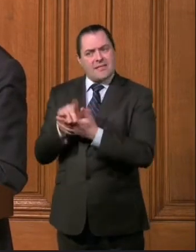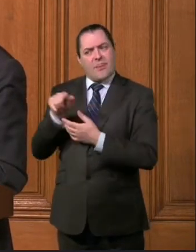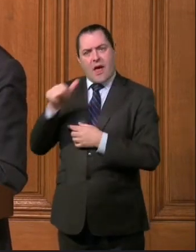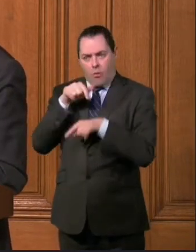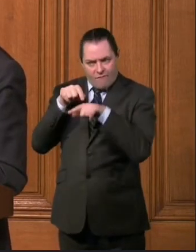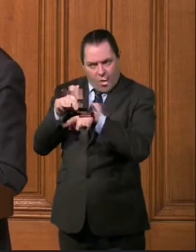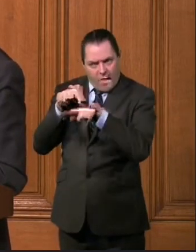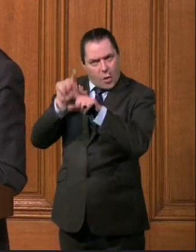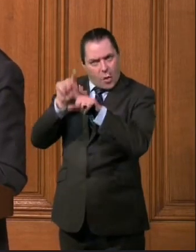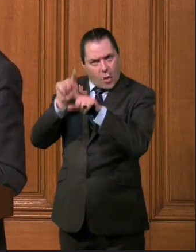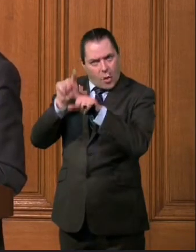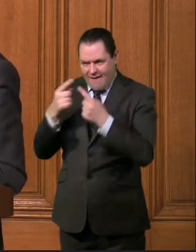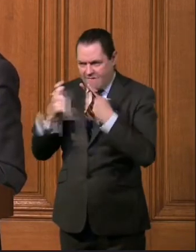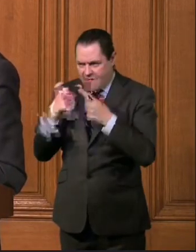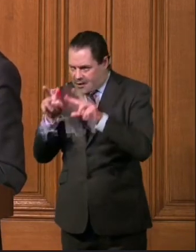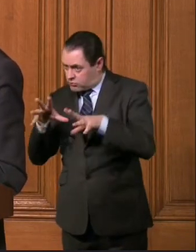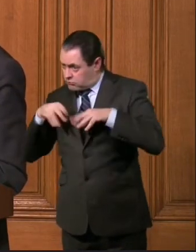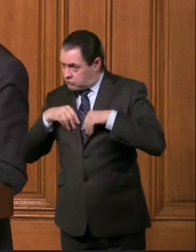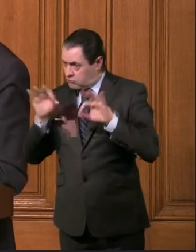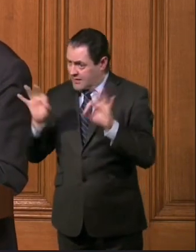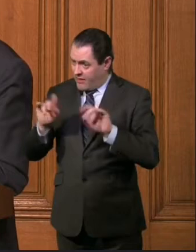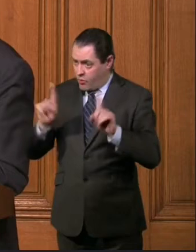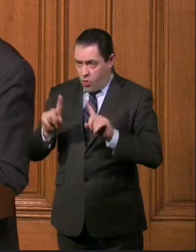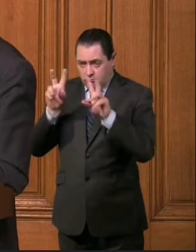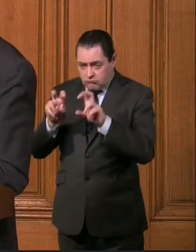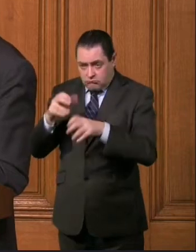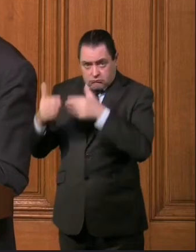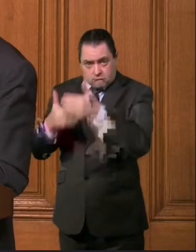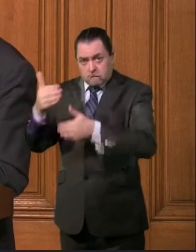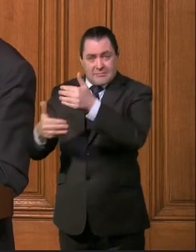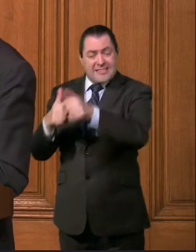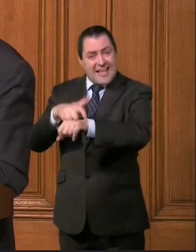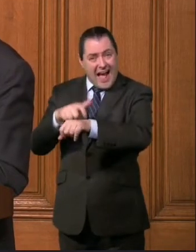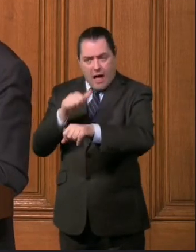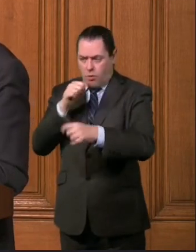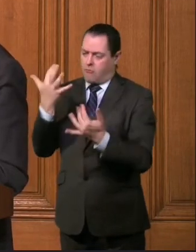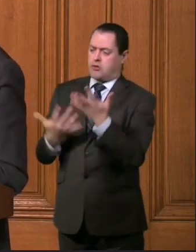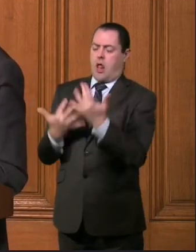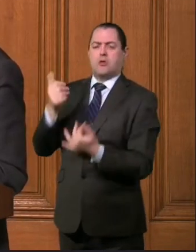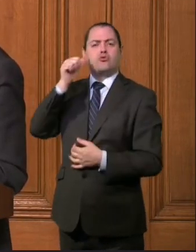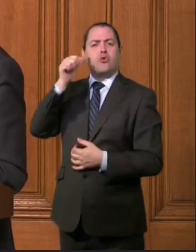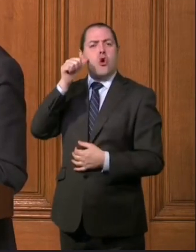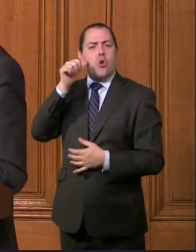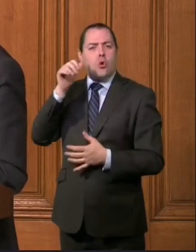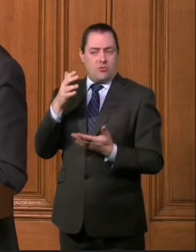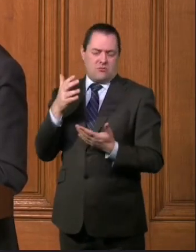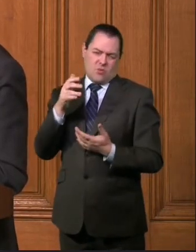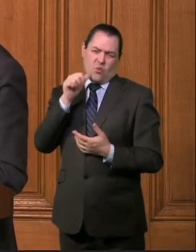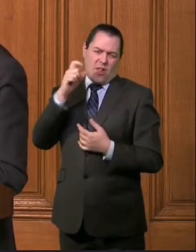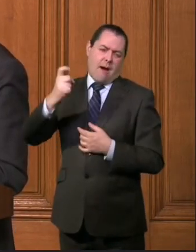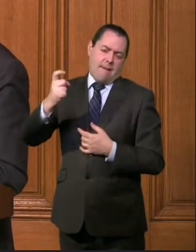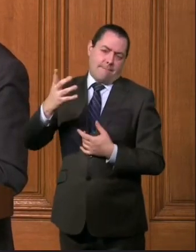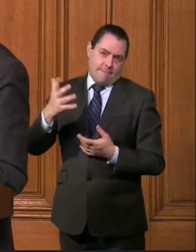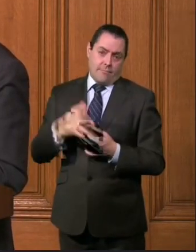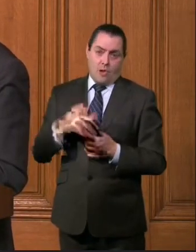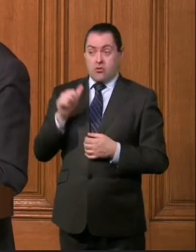against this. It is the case that both the South African and Brazilian identified variants have